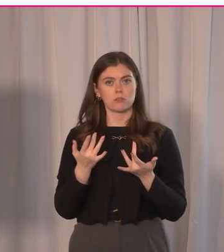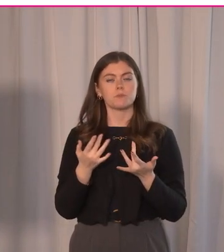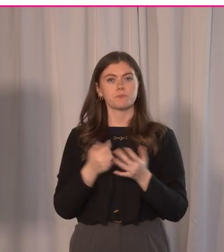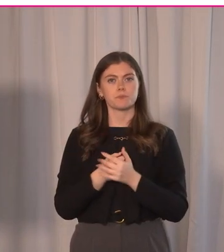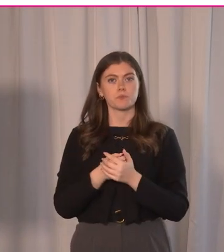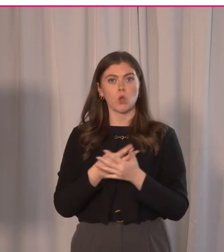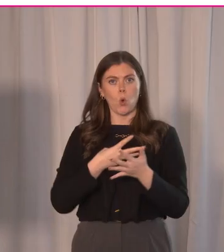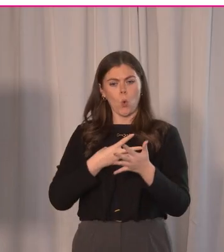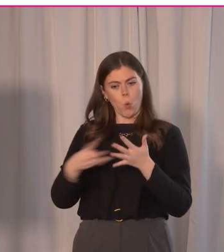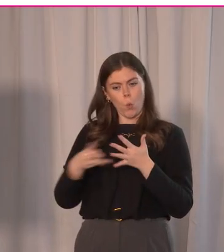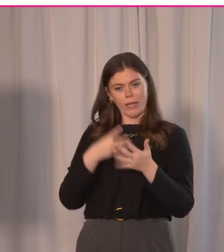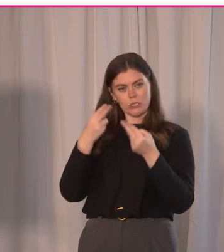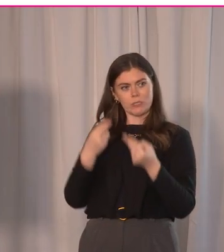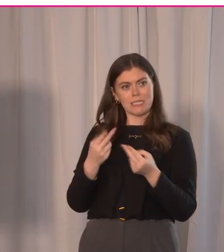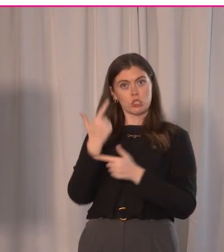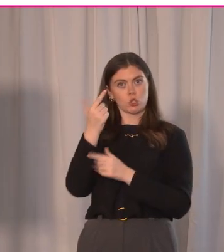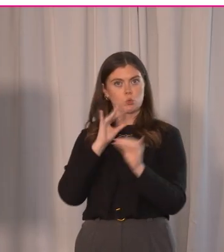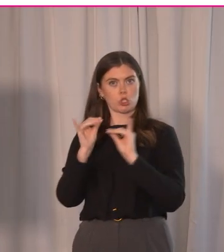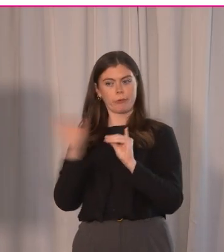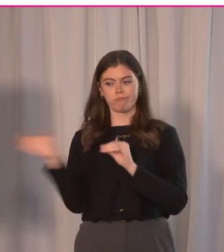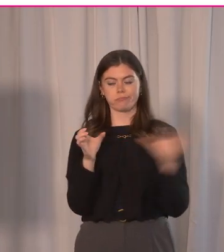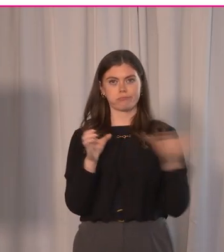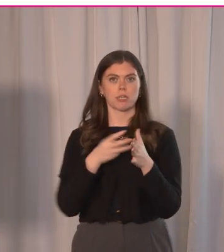two interpreters?